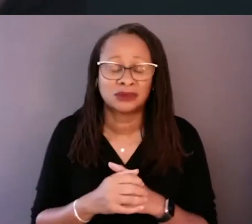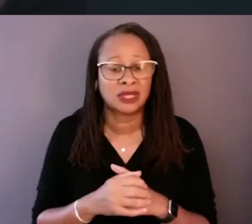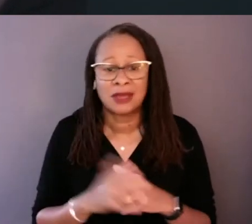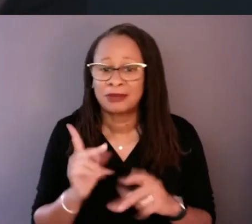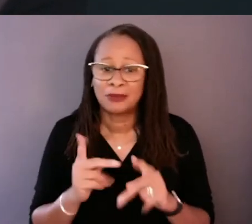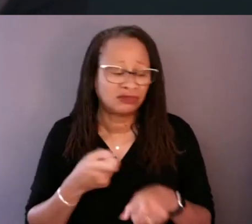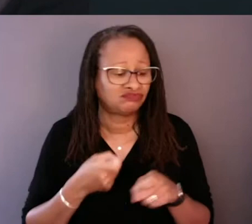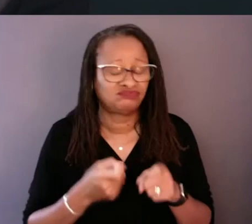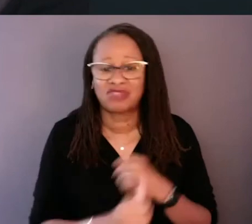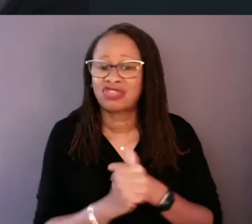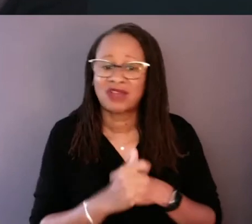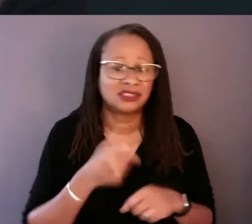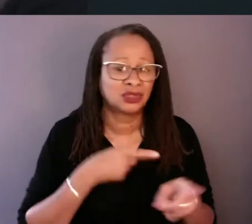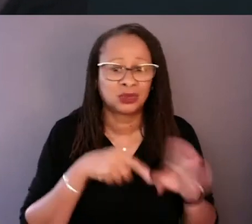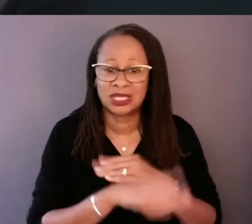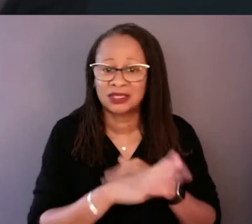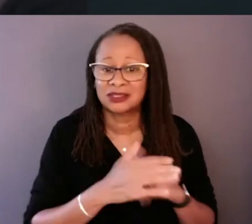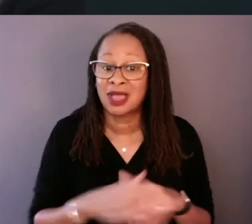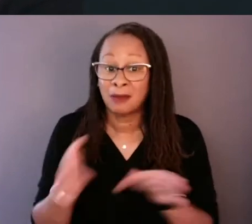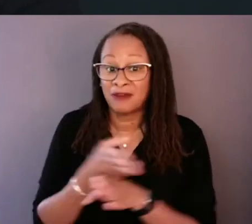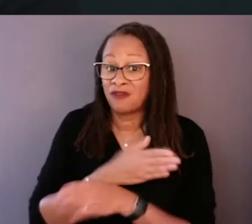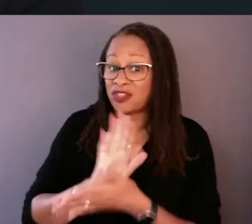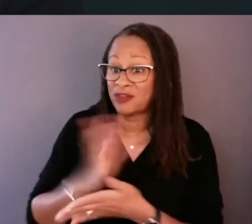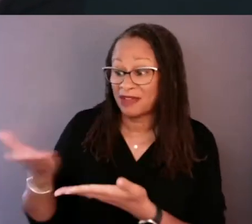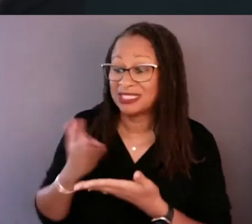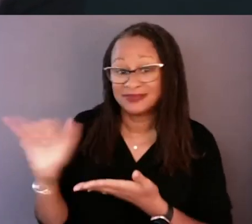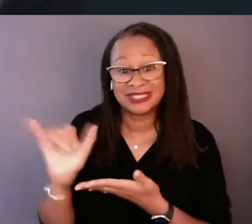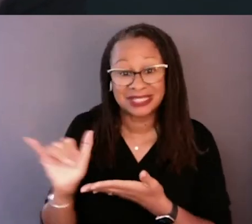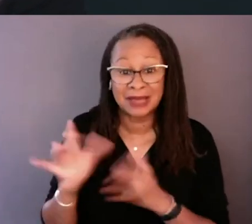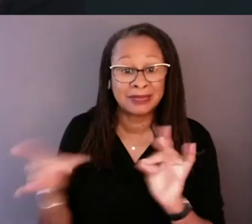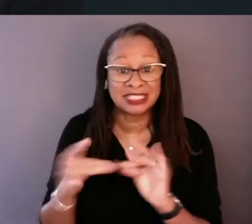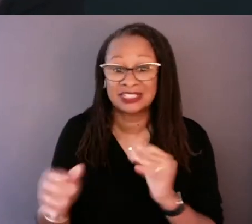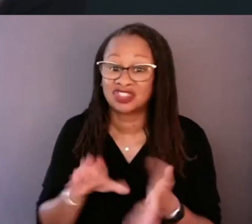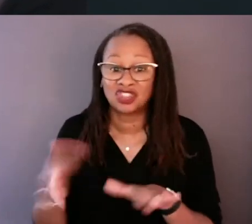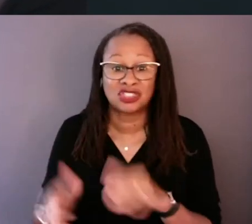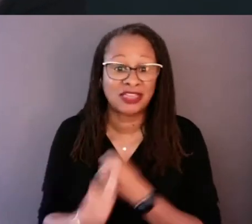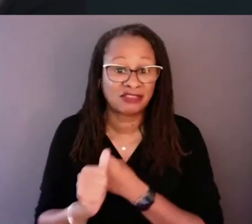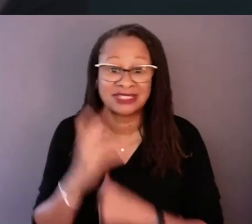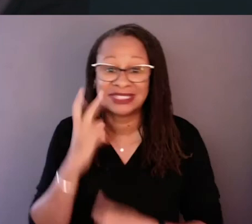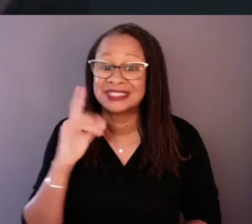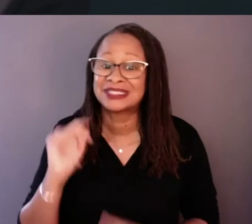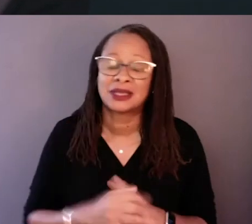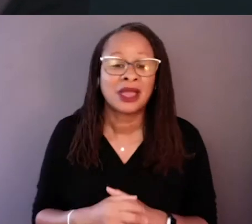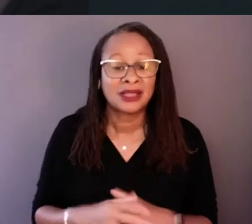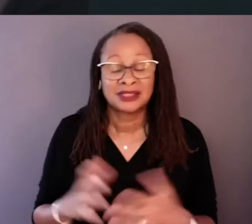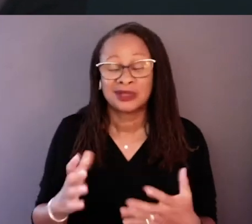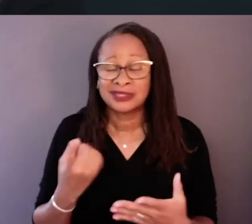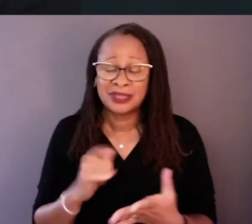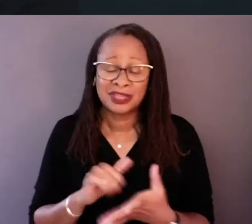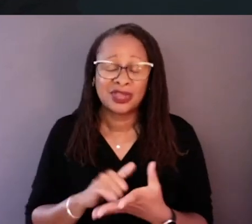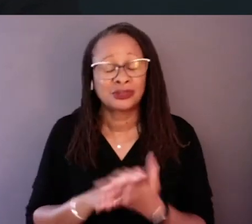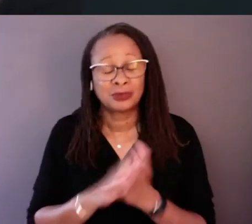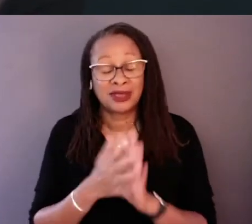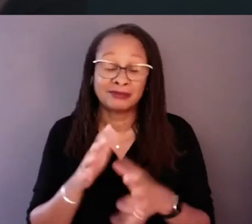I had also received some death threats. So this is something that you kind of get used to in the Amazon,